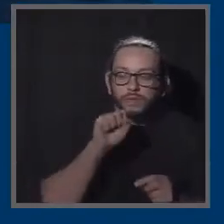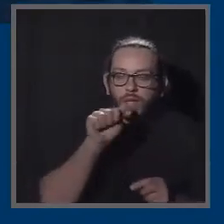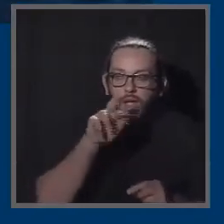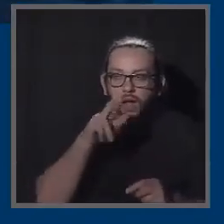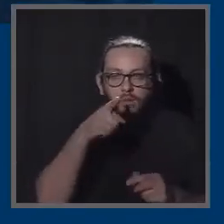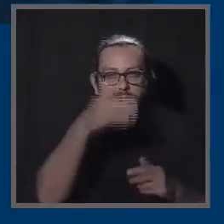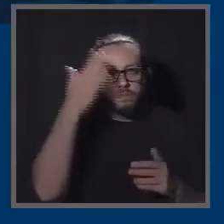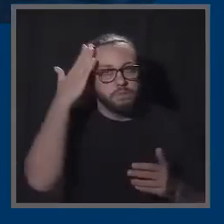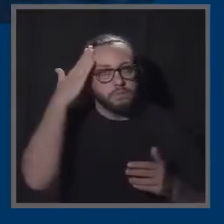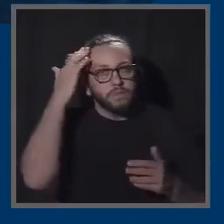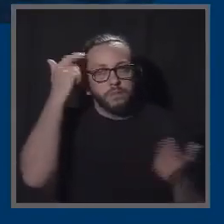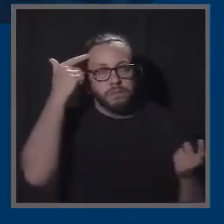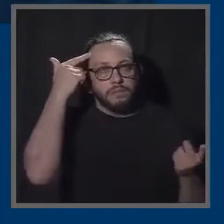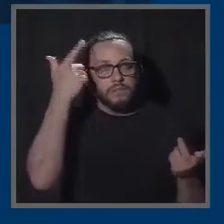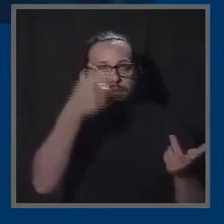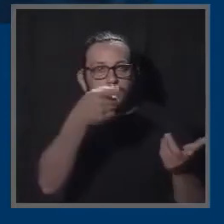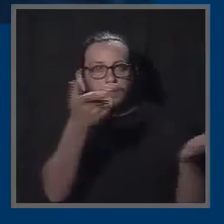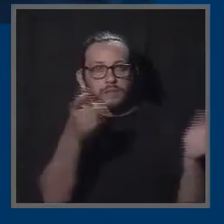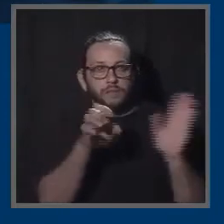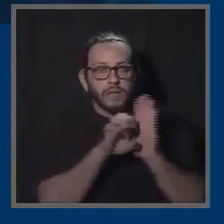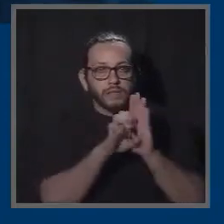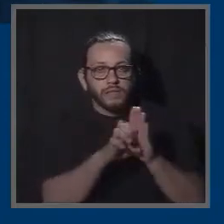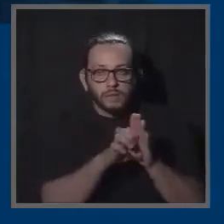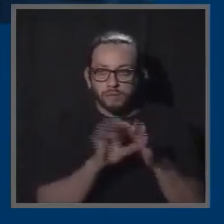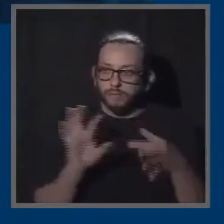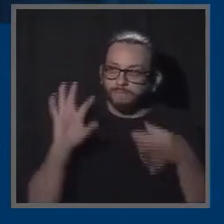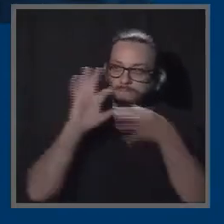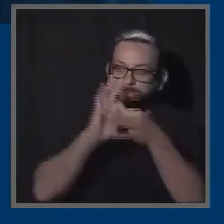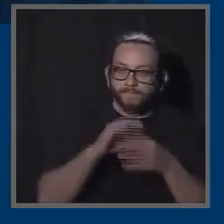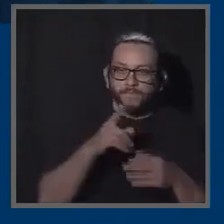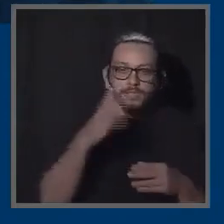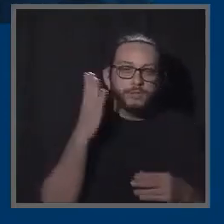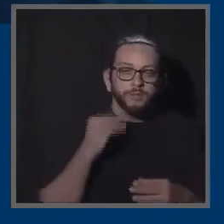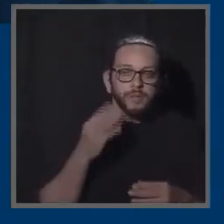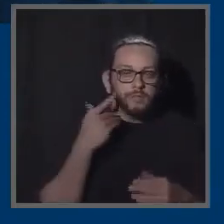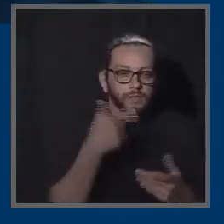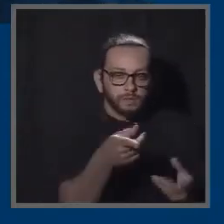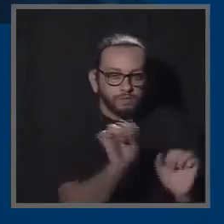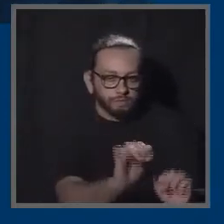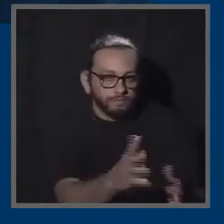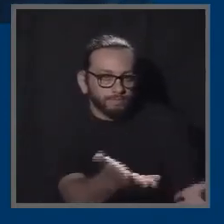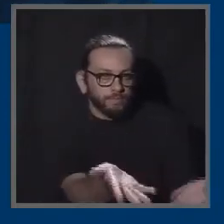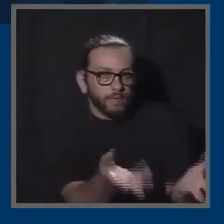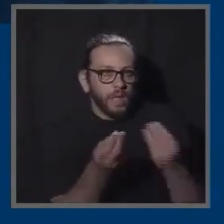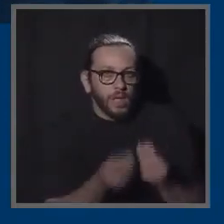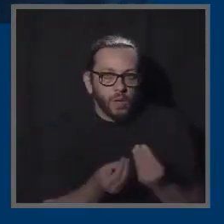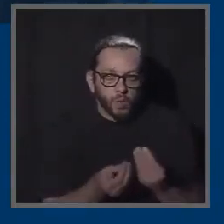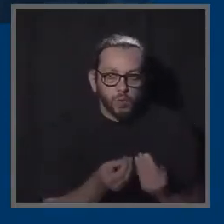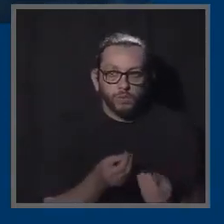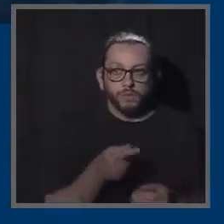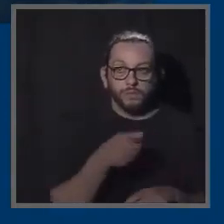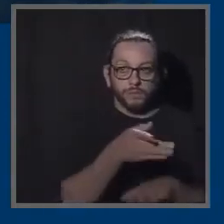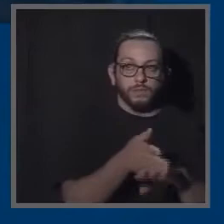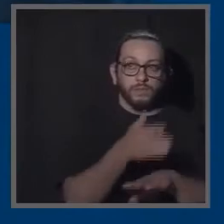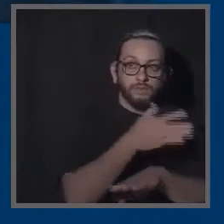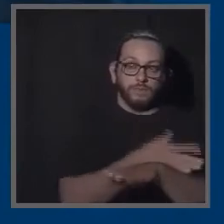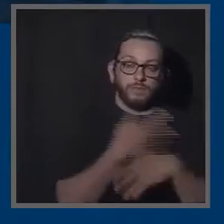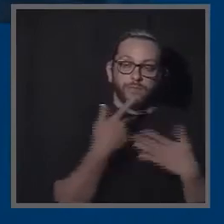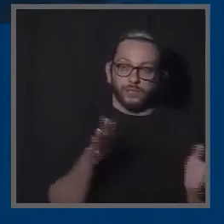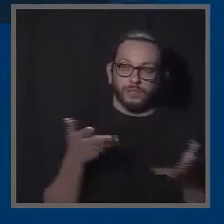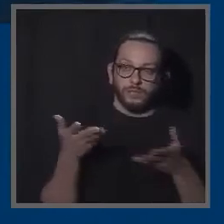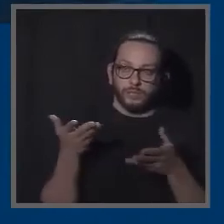your own experience, or do you have a different model? You started already presenting the way you work with the National Plans for the